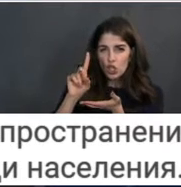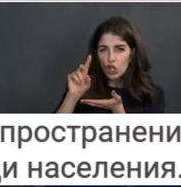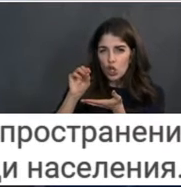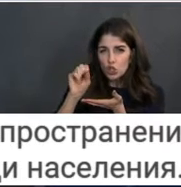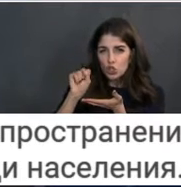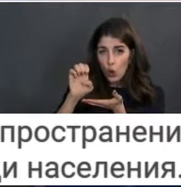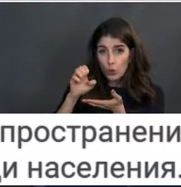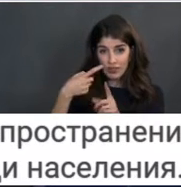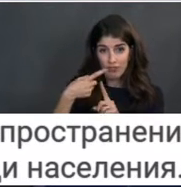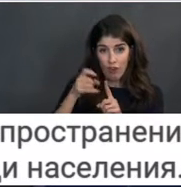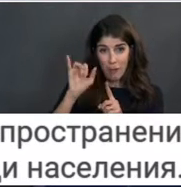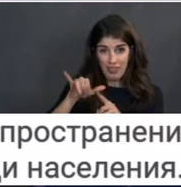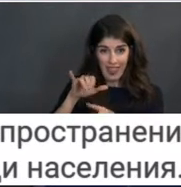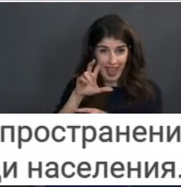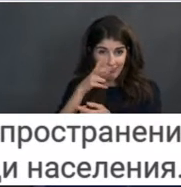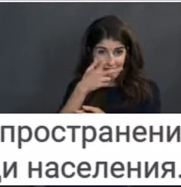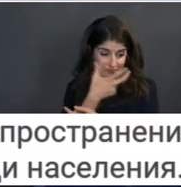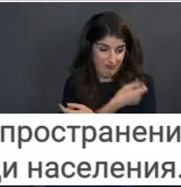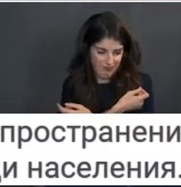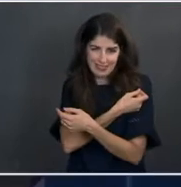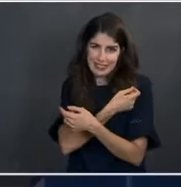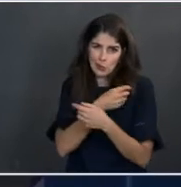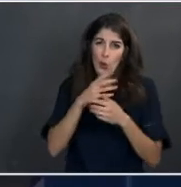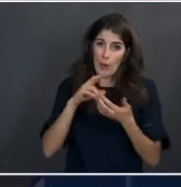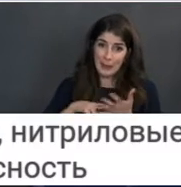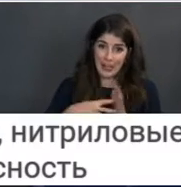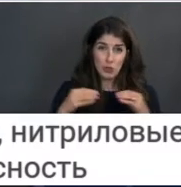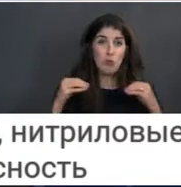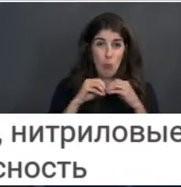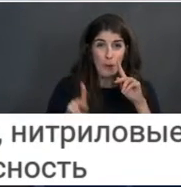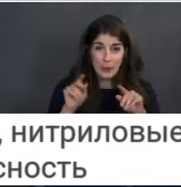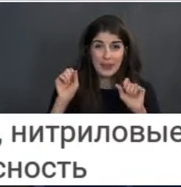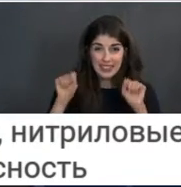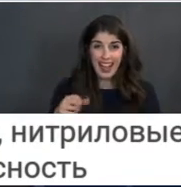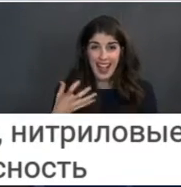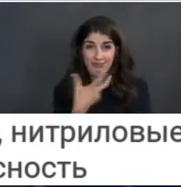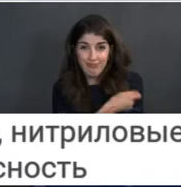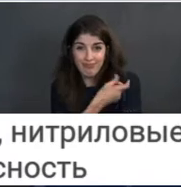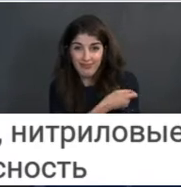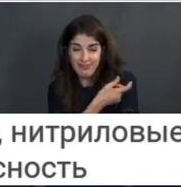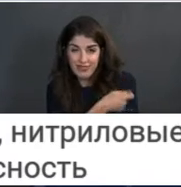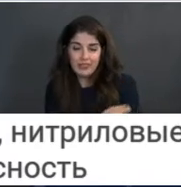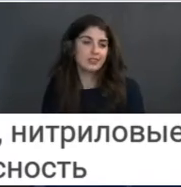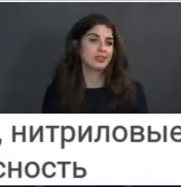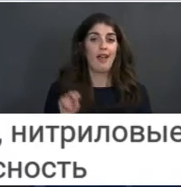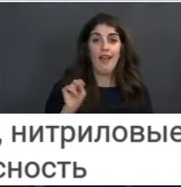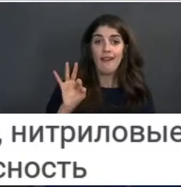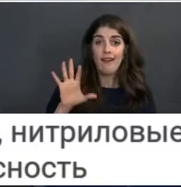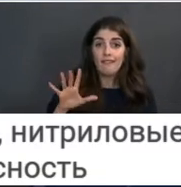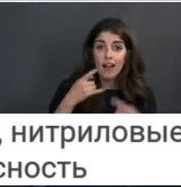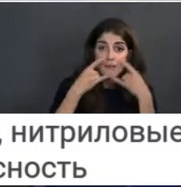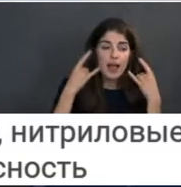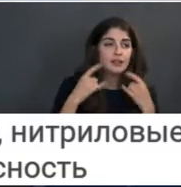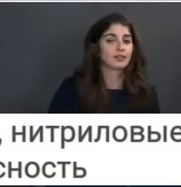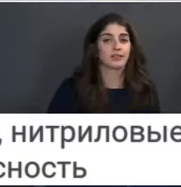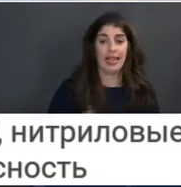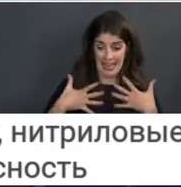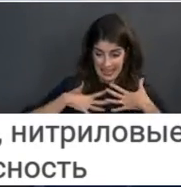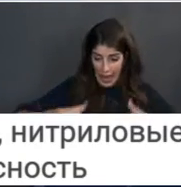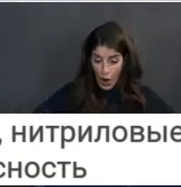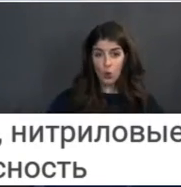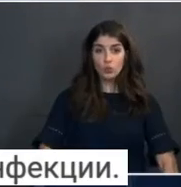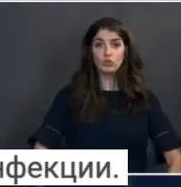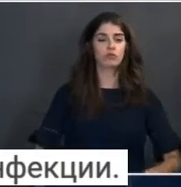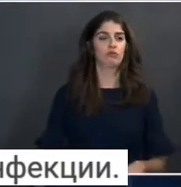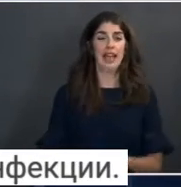getting more vaccines out into the public. N95 masks, isolation gowns, nitro gloves,